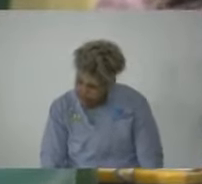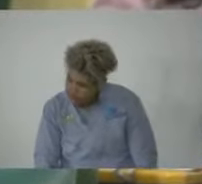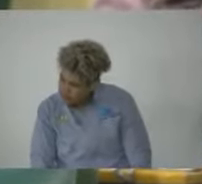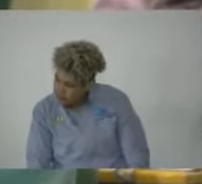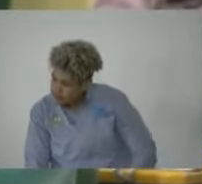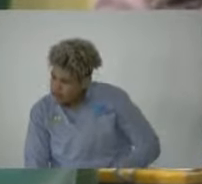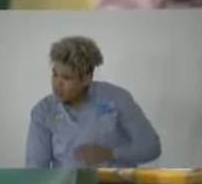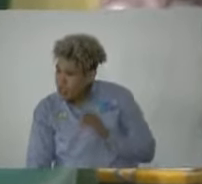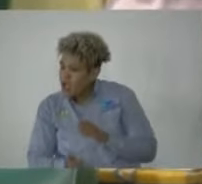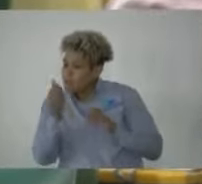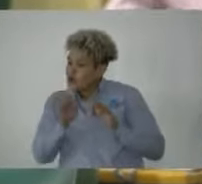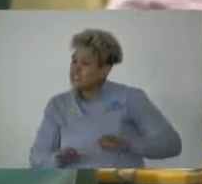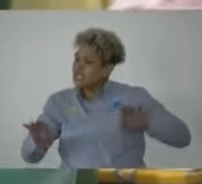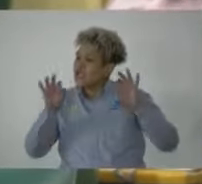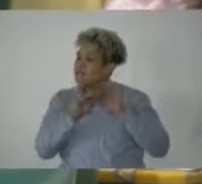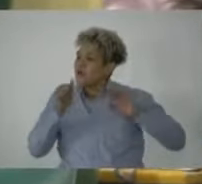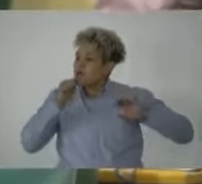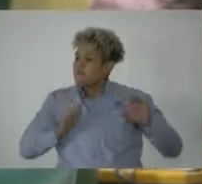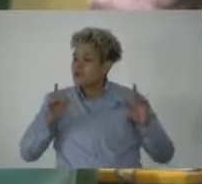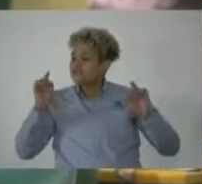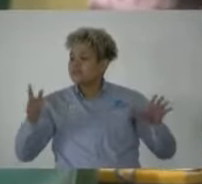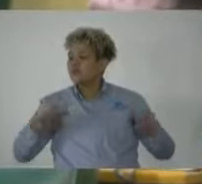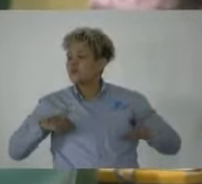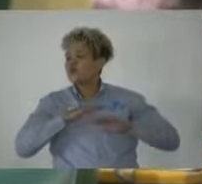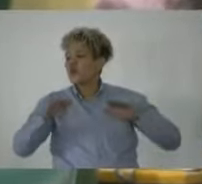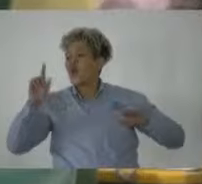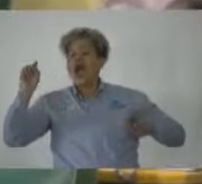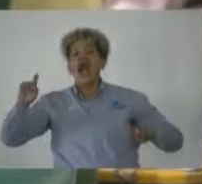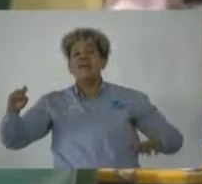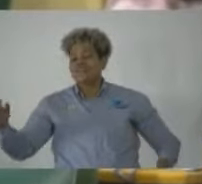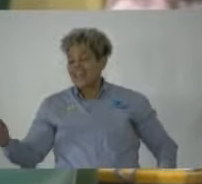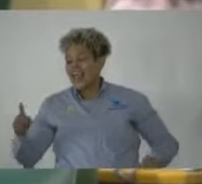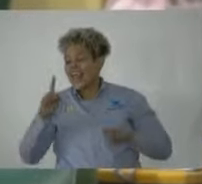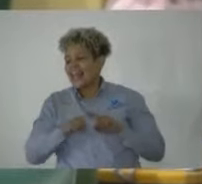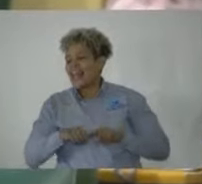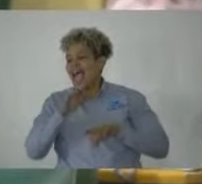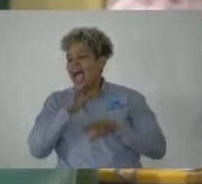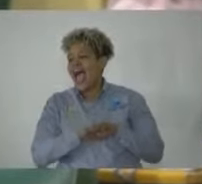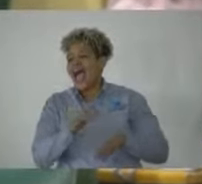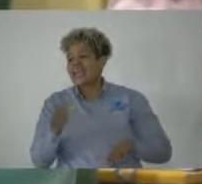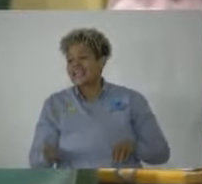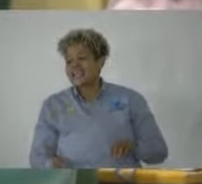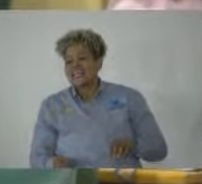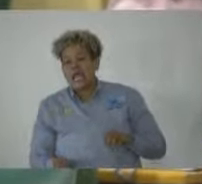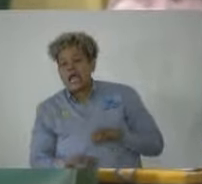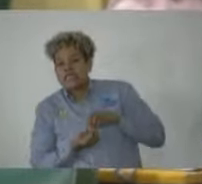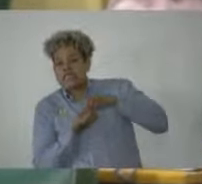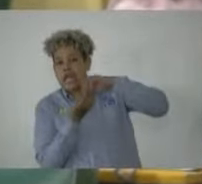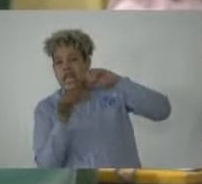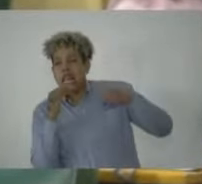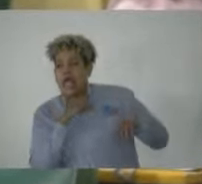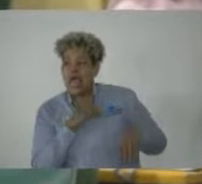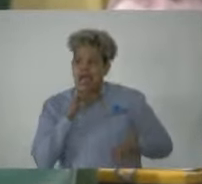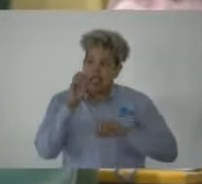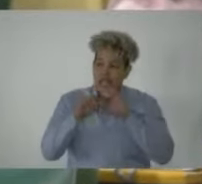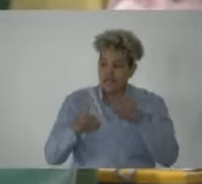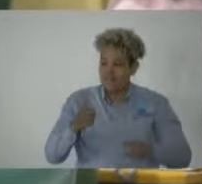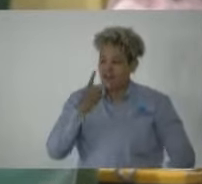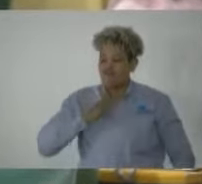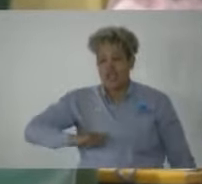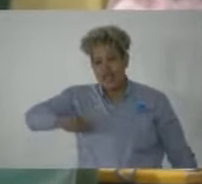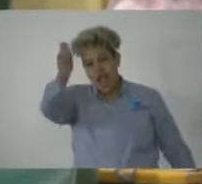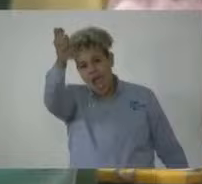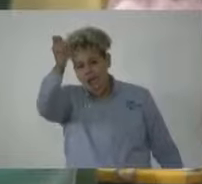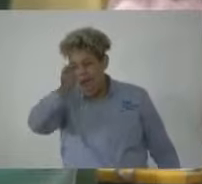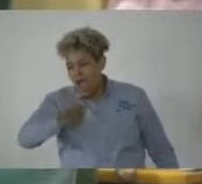And most importantly, Madam Speaker, we don't have to rely on tactics that earn red cards,